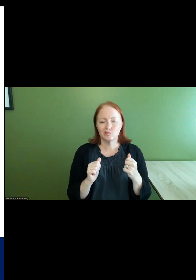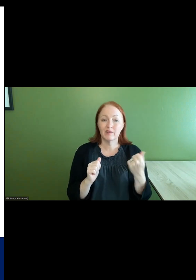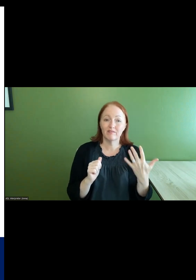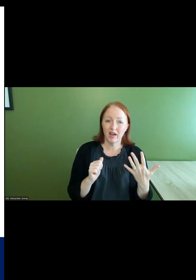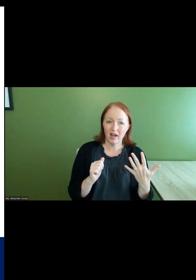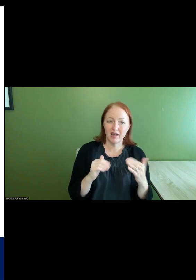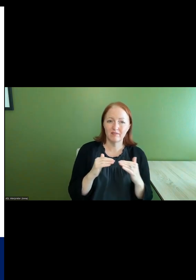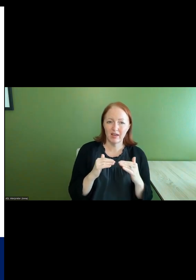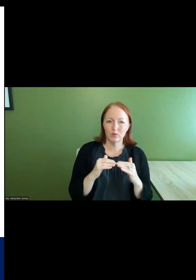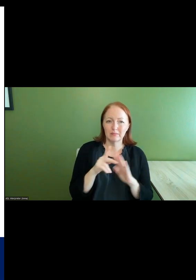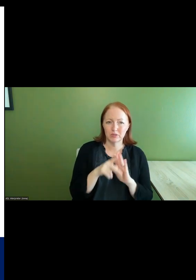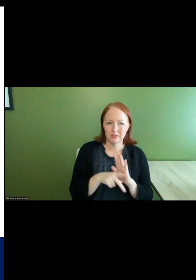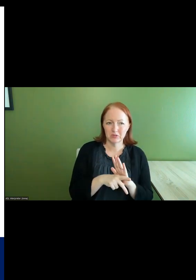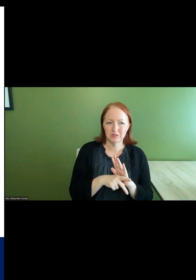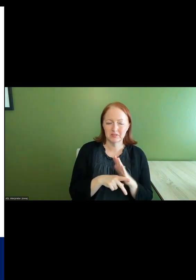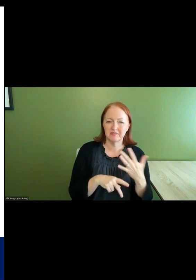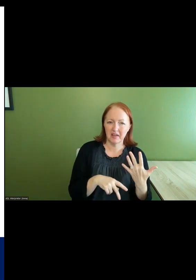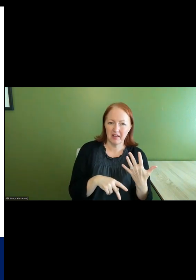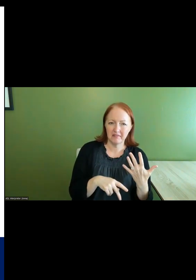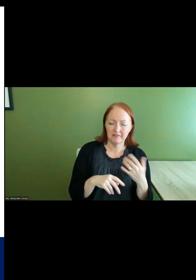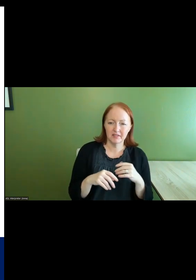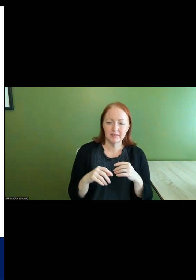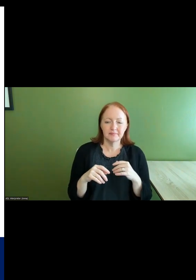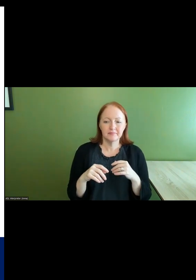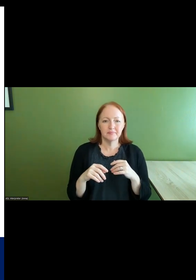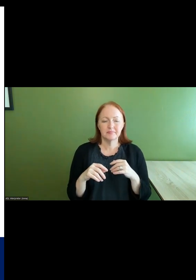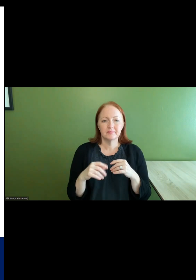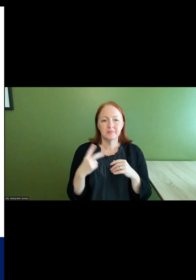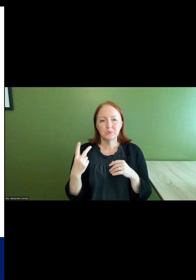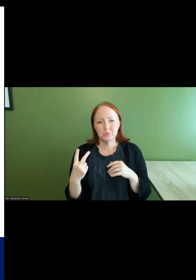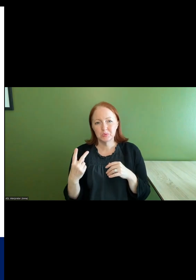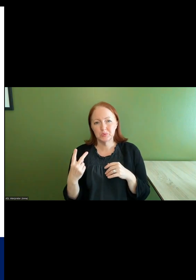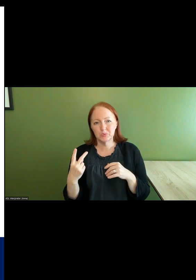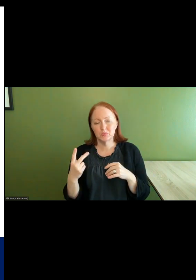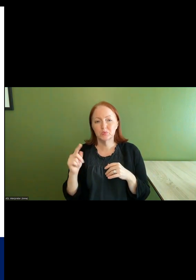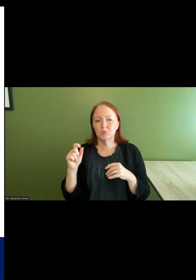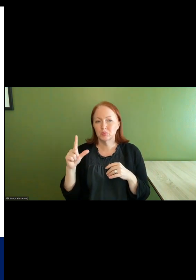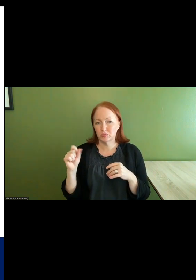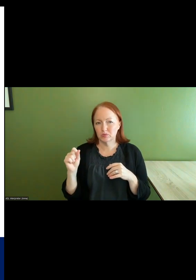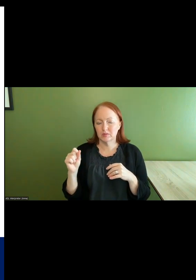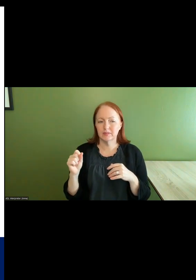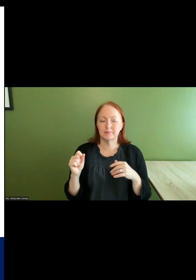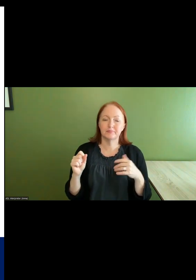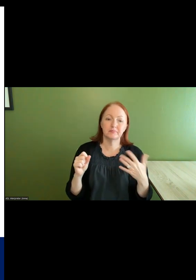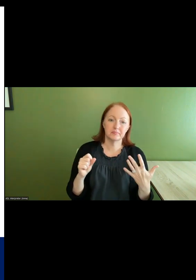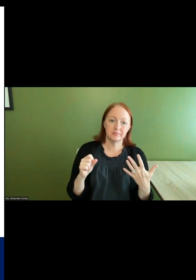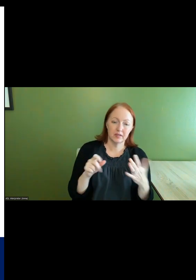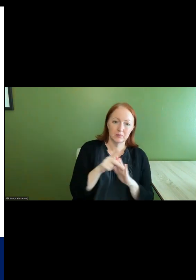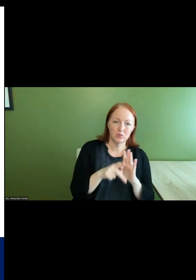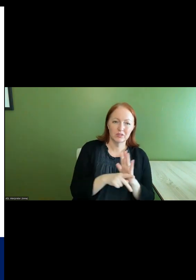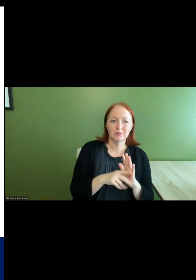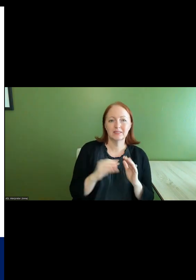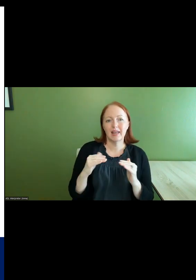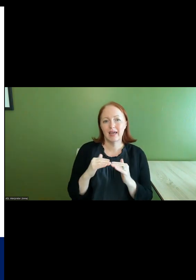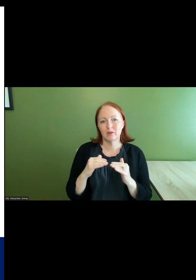5 equity principles and 2 kind of major tools, right? The principles and the equity